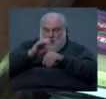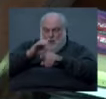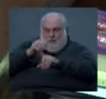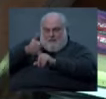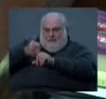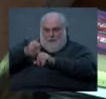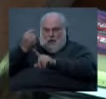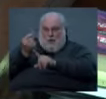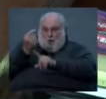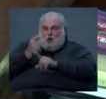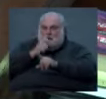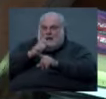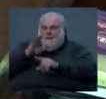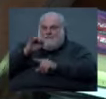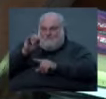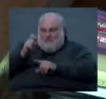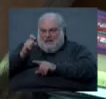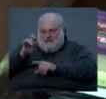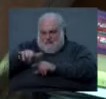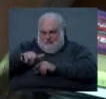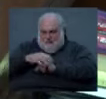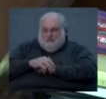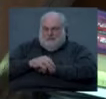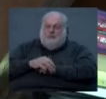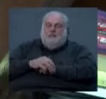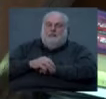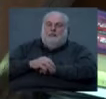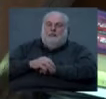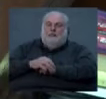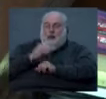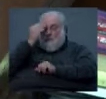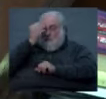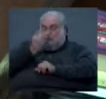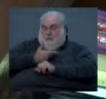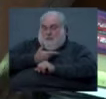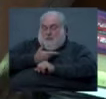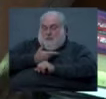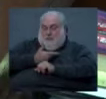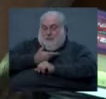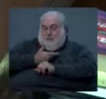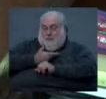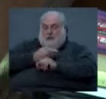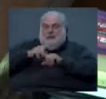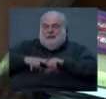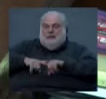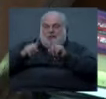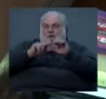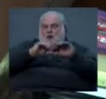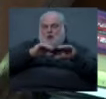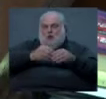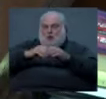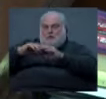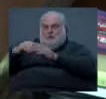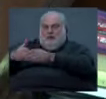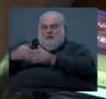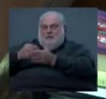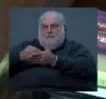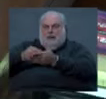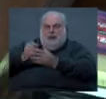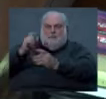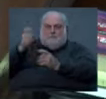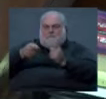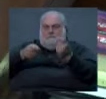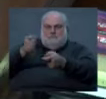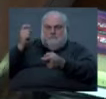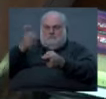them. What I was informed on this one is that there were different groups that had given money that were the basis of